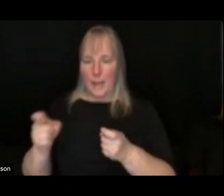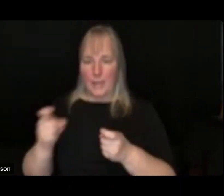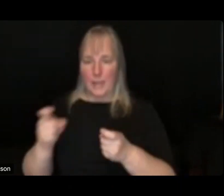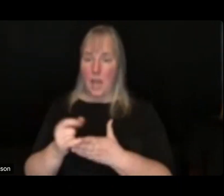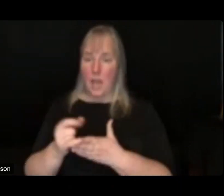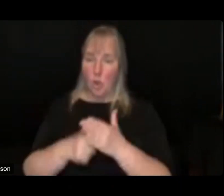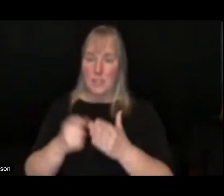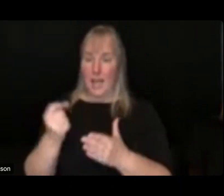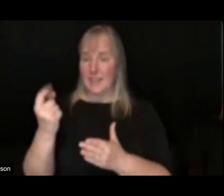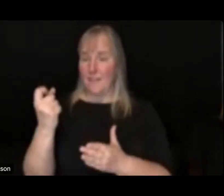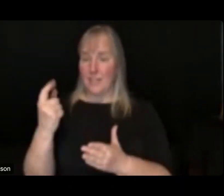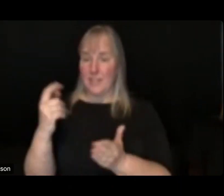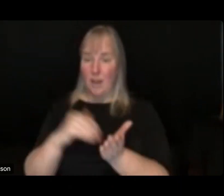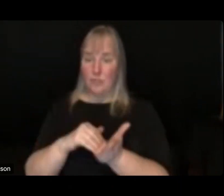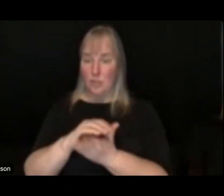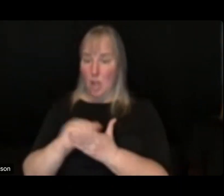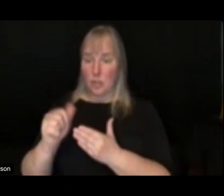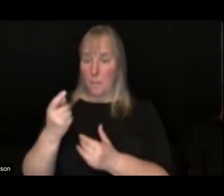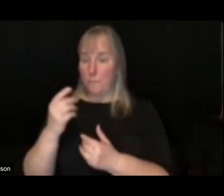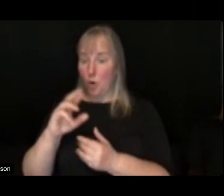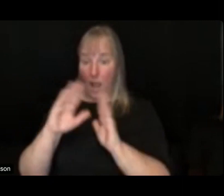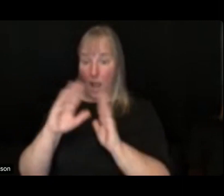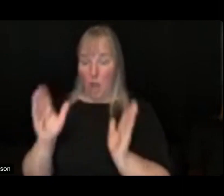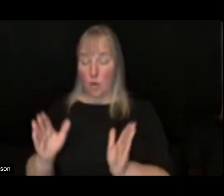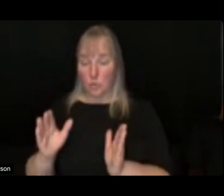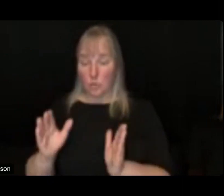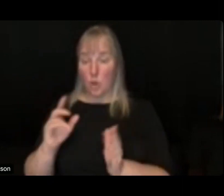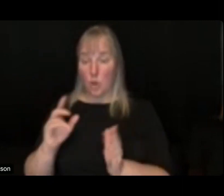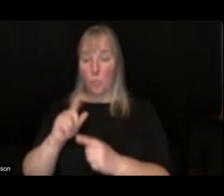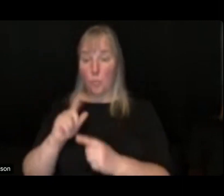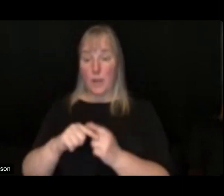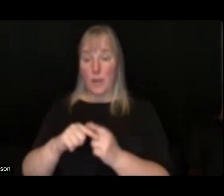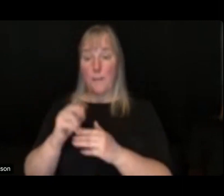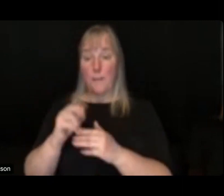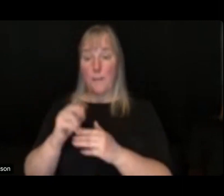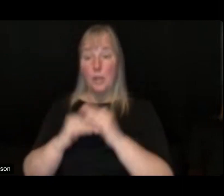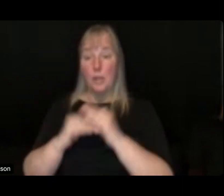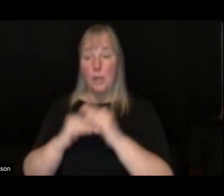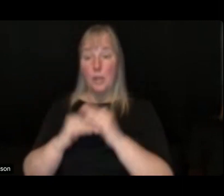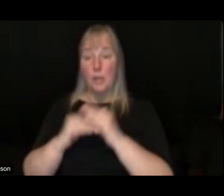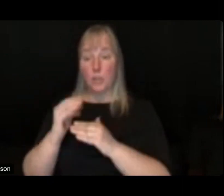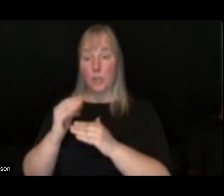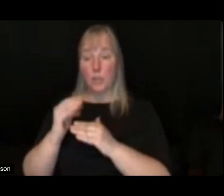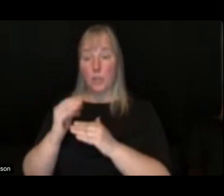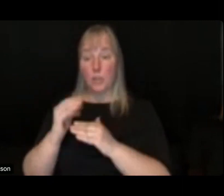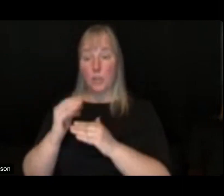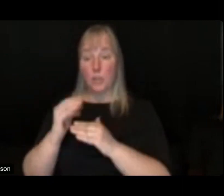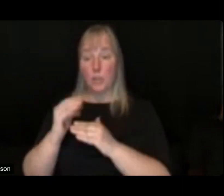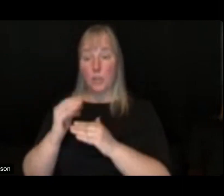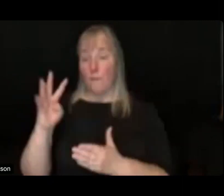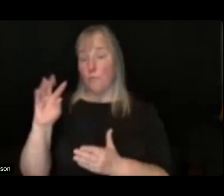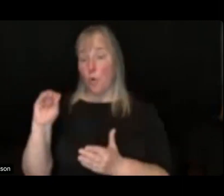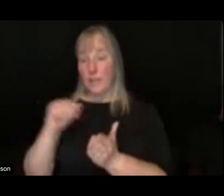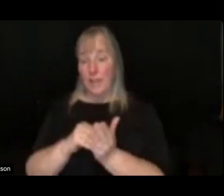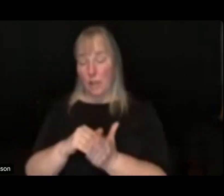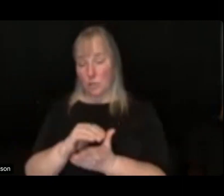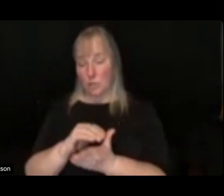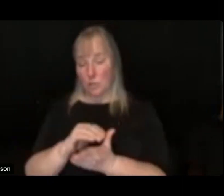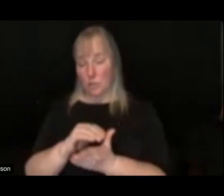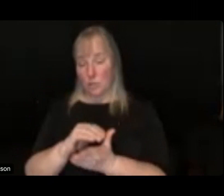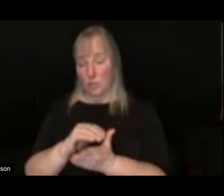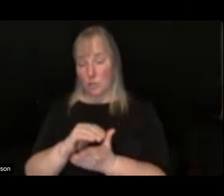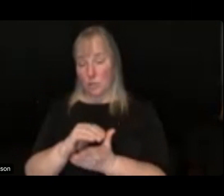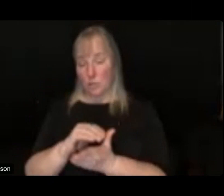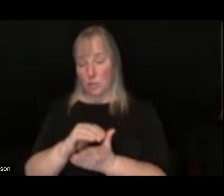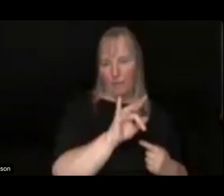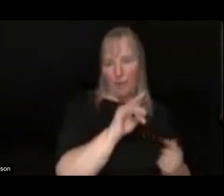house, when your building permit cost is now $40,000, where 5 years ago it was $25,000. I mean,